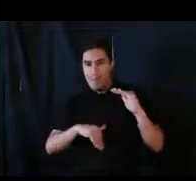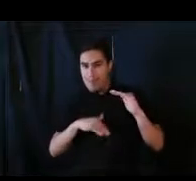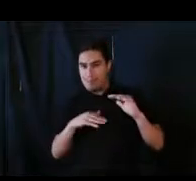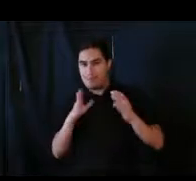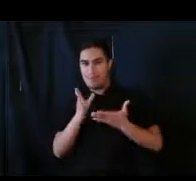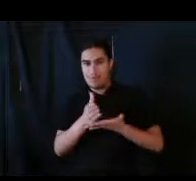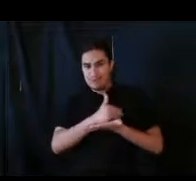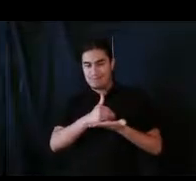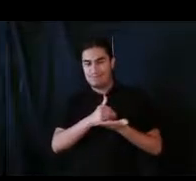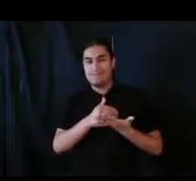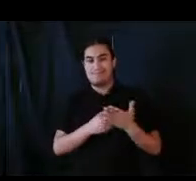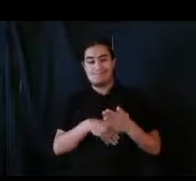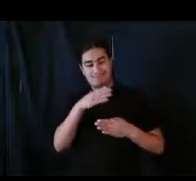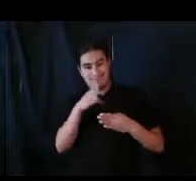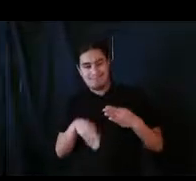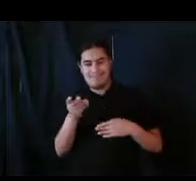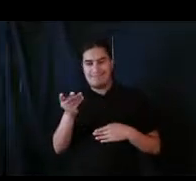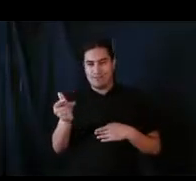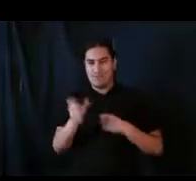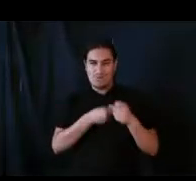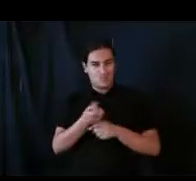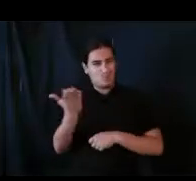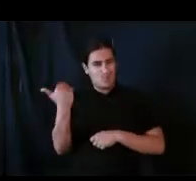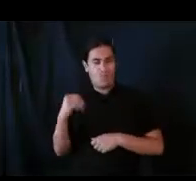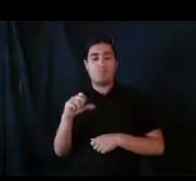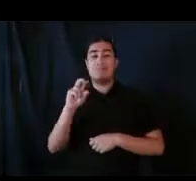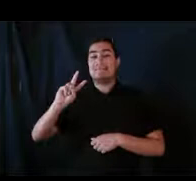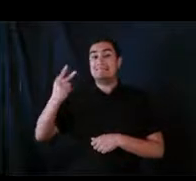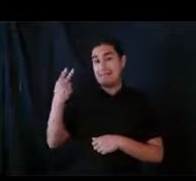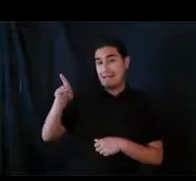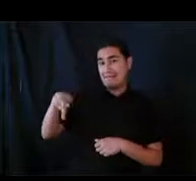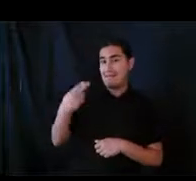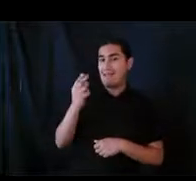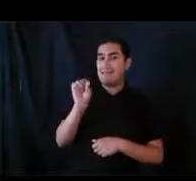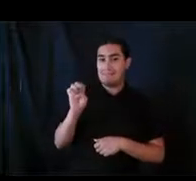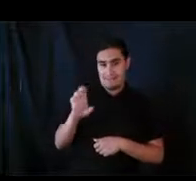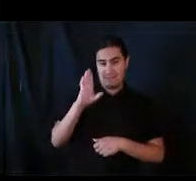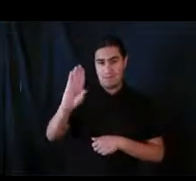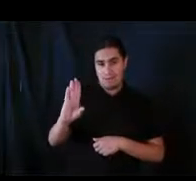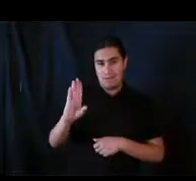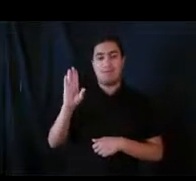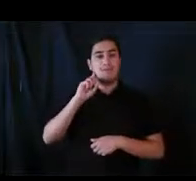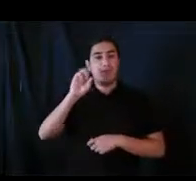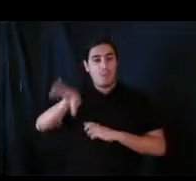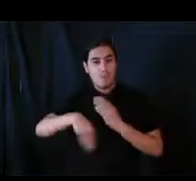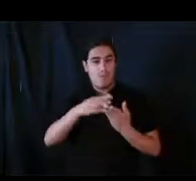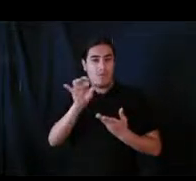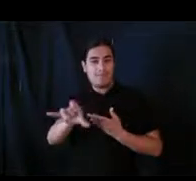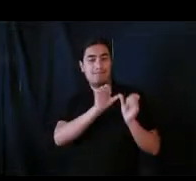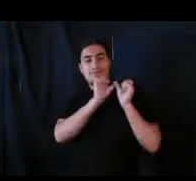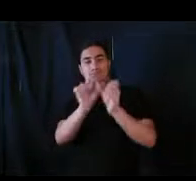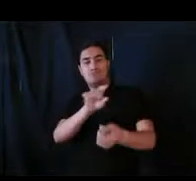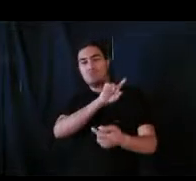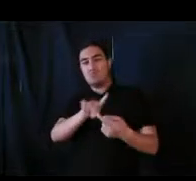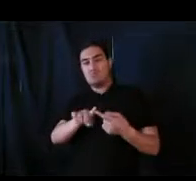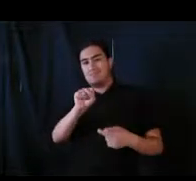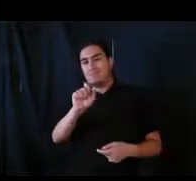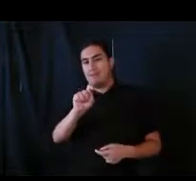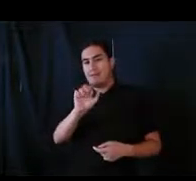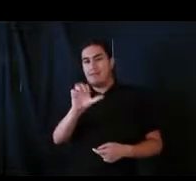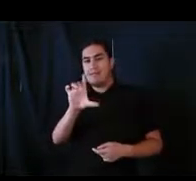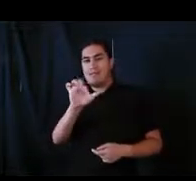completed just a couple years ago we know that this second phase getting all the way through to deer down and on to santa clara has run into